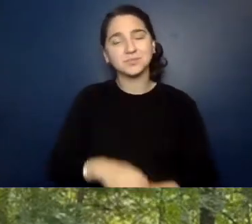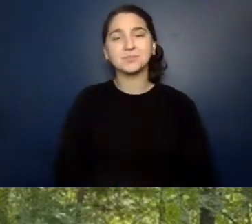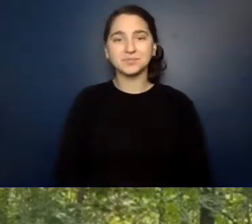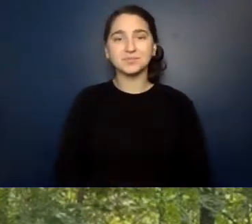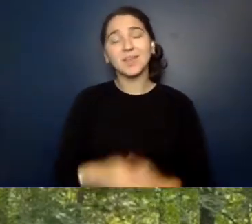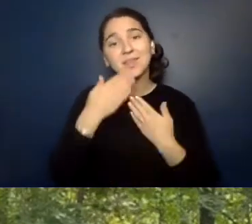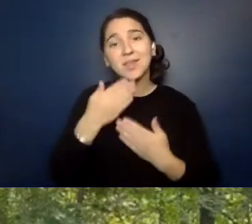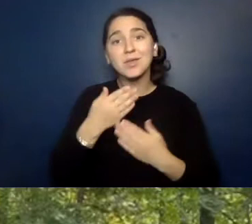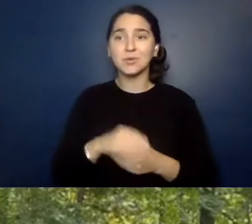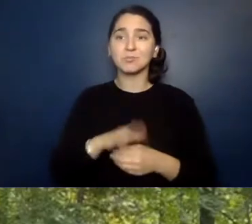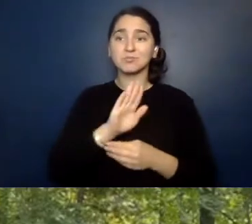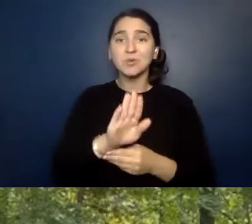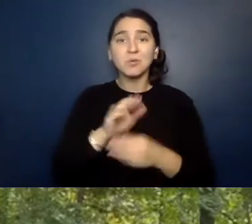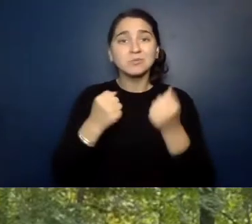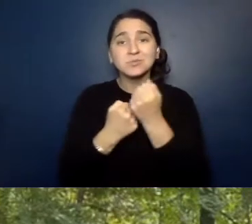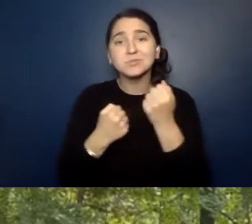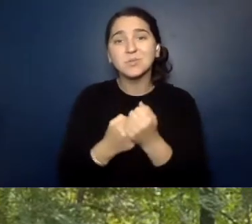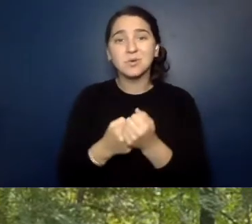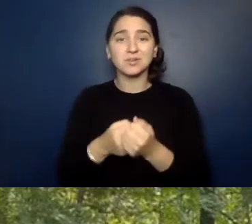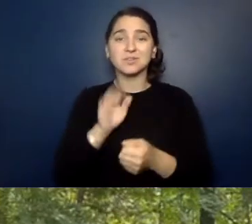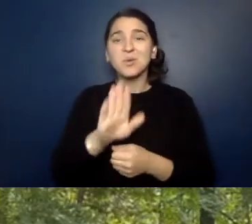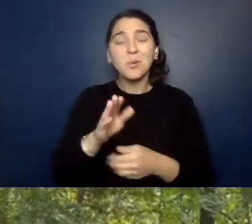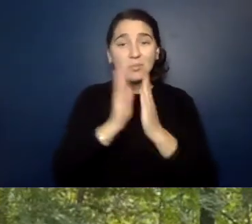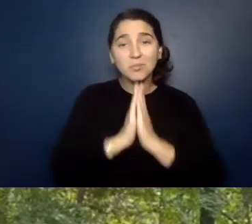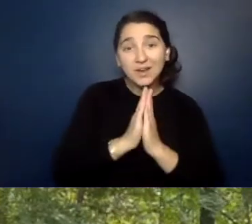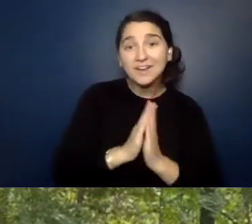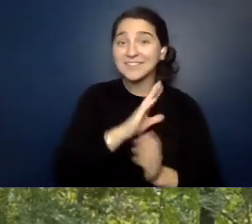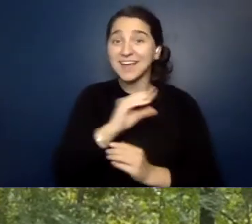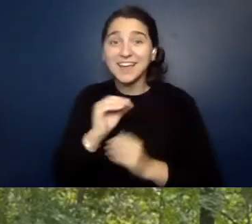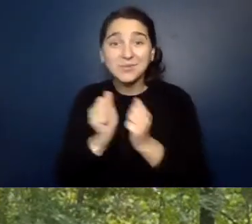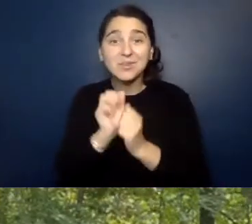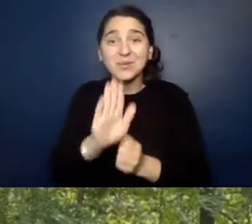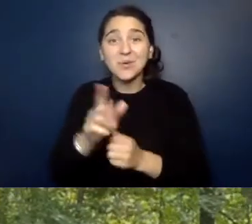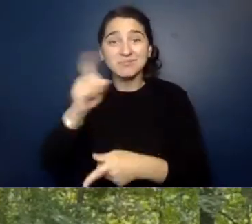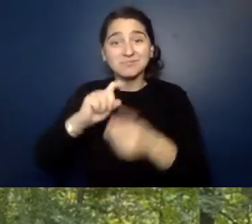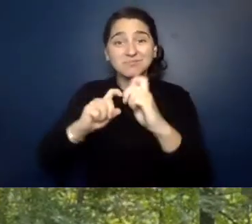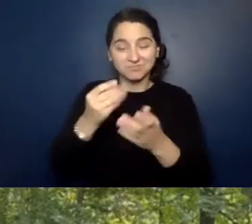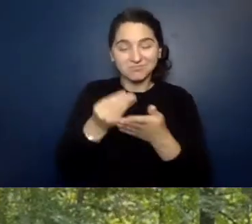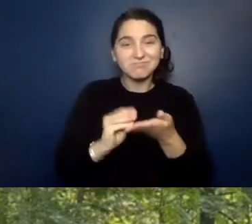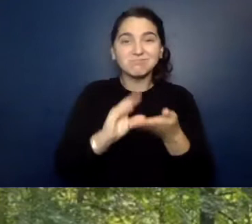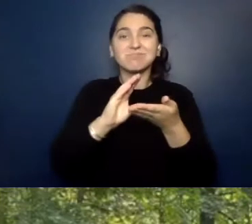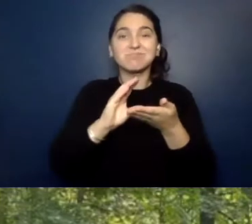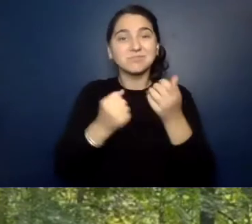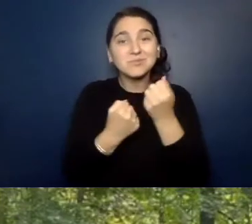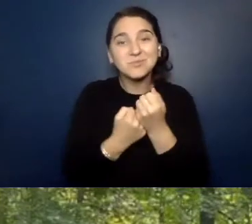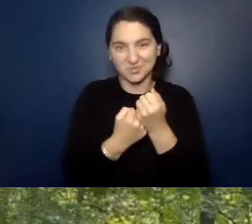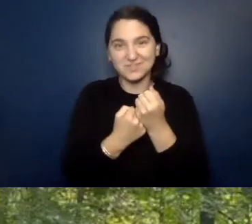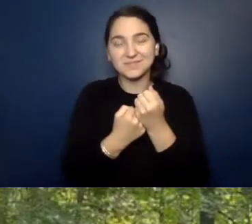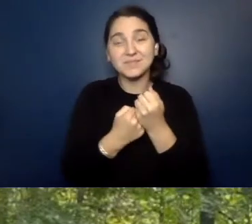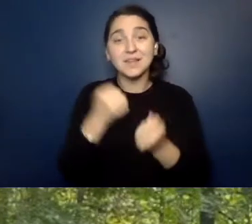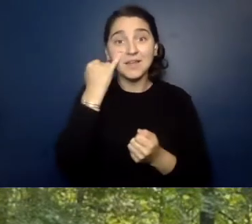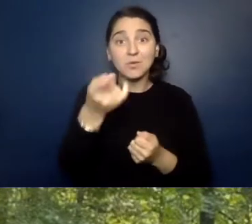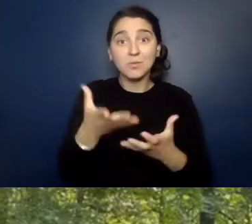prayer. We thank you for your ongoing support through your prayers and through your offerings. This makes a difference. If you want more information